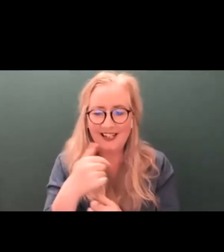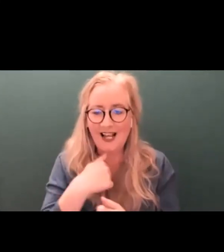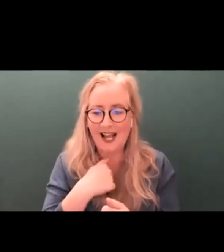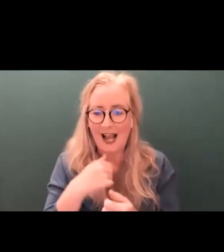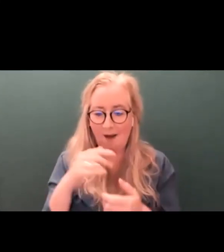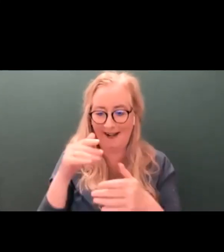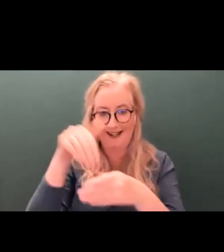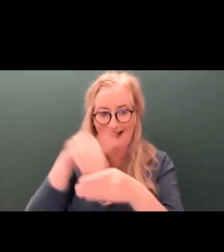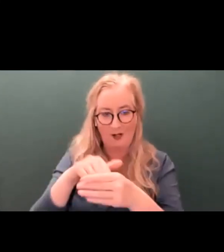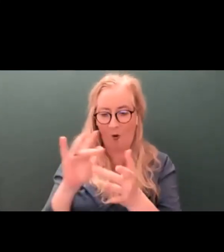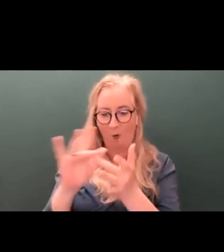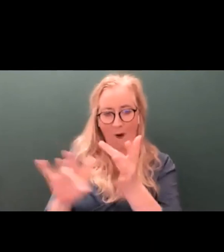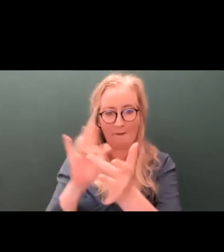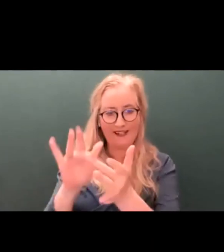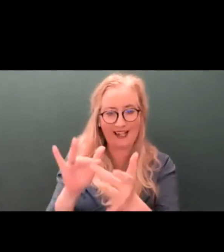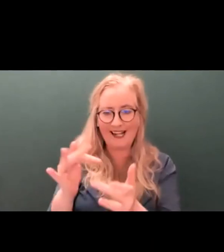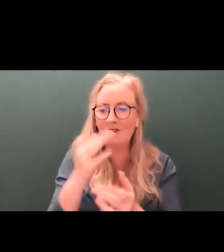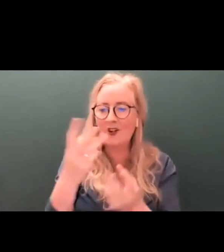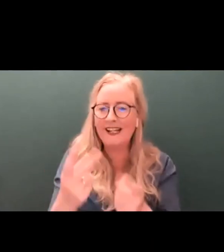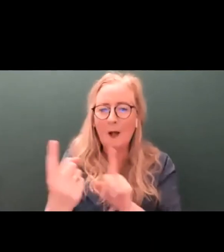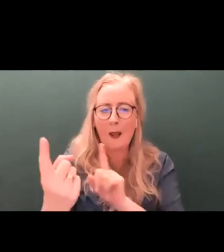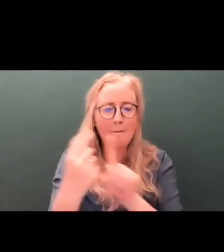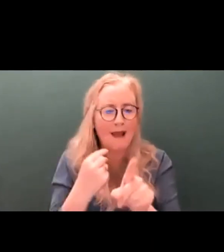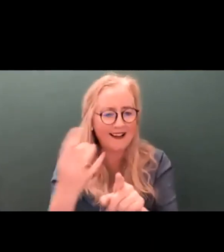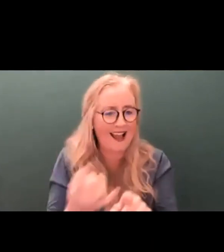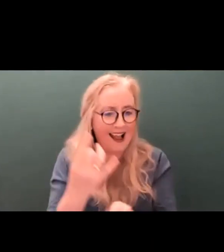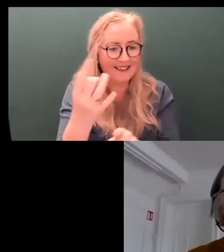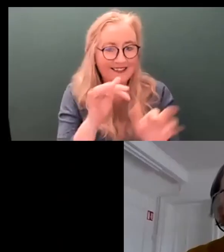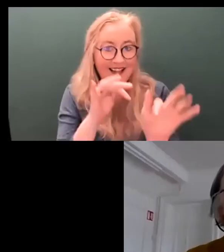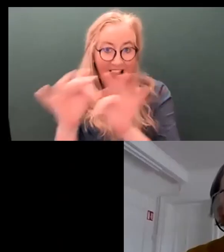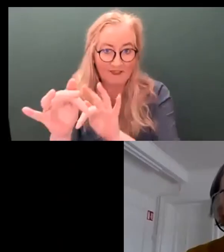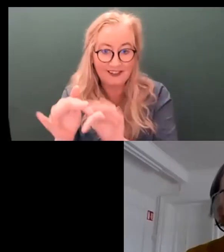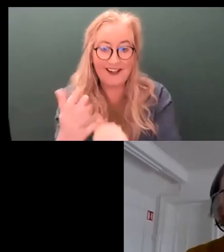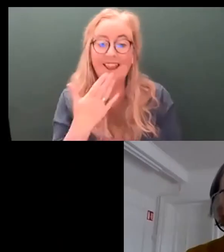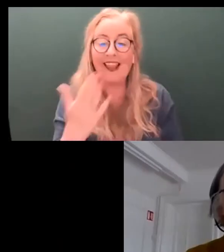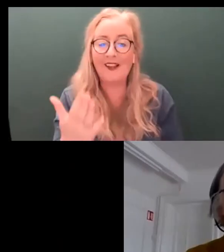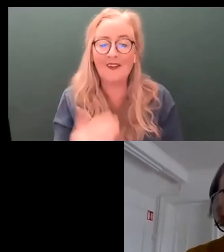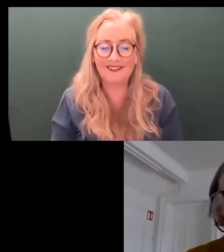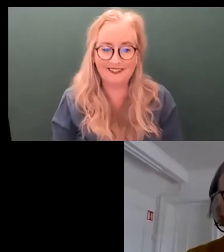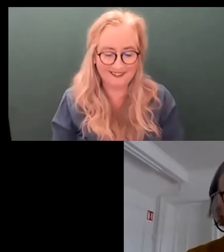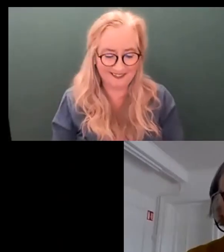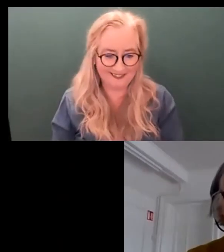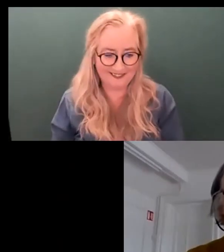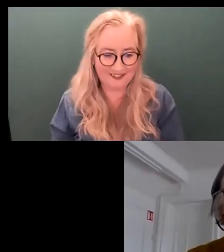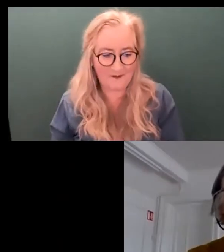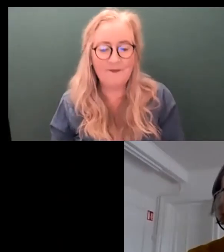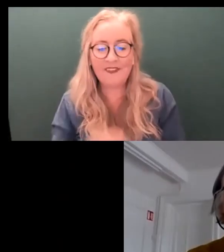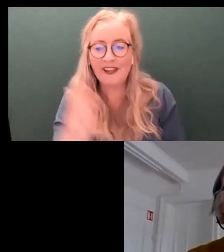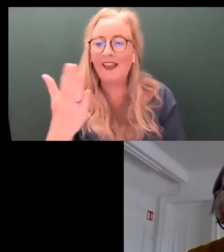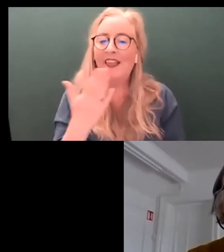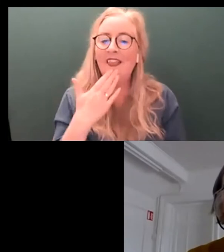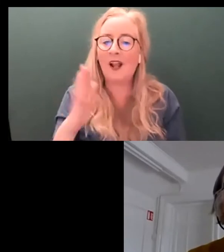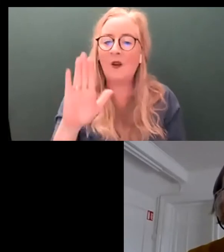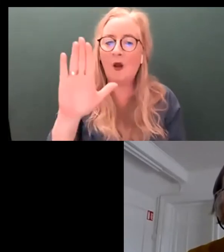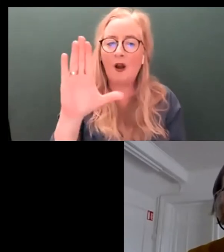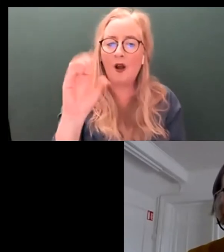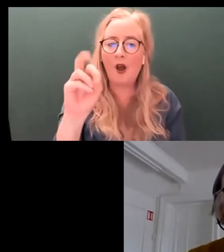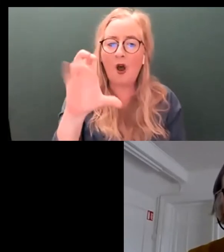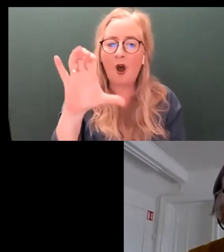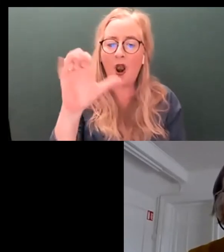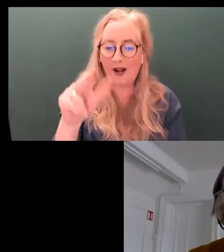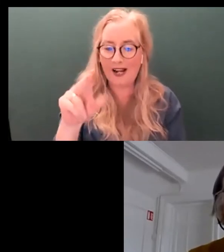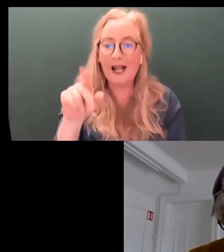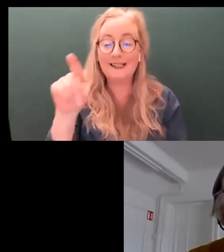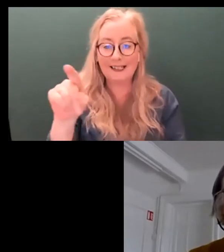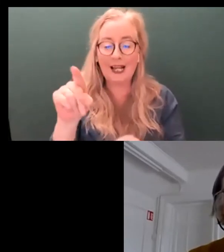there, if anyone needs to come back and ask me and think afterwards. Thank you. Thanks so much, Lorcan. And I think the message, the